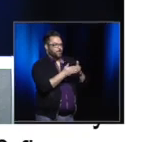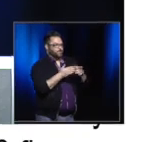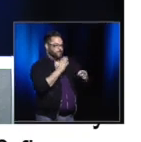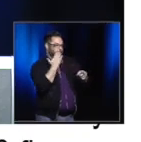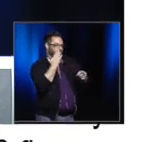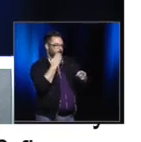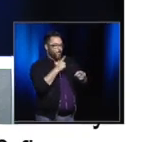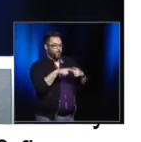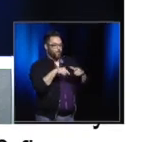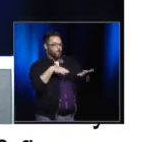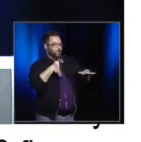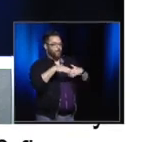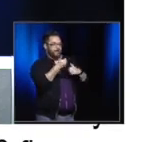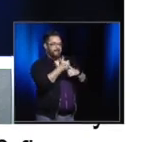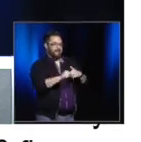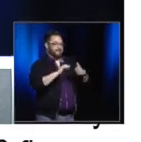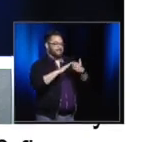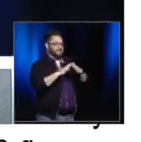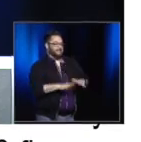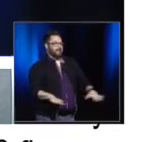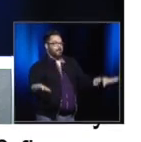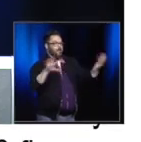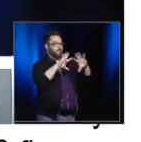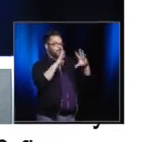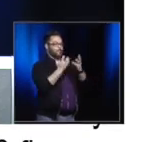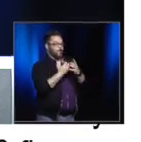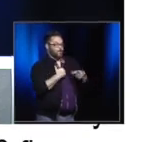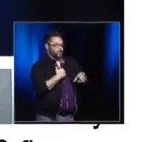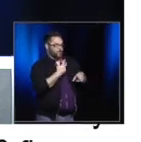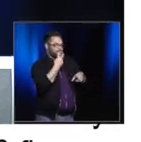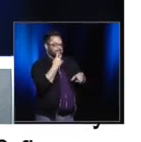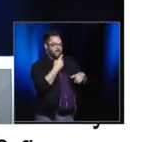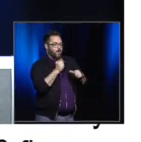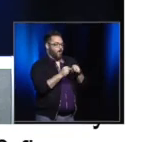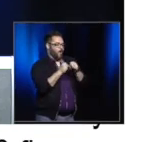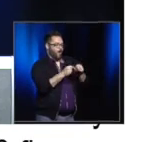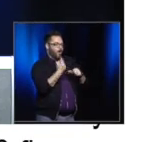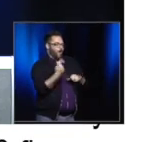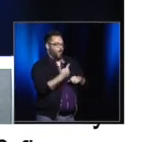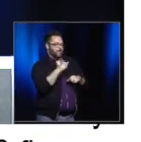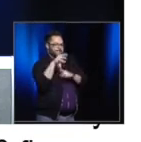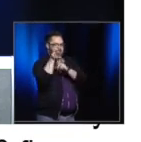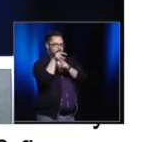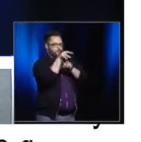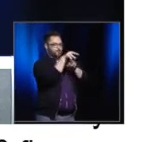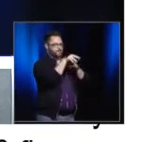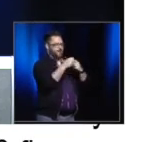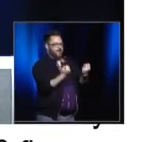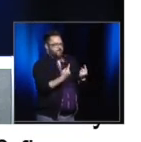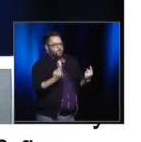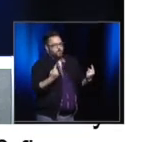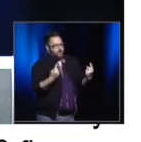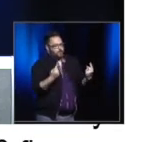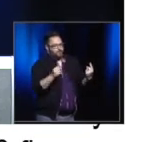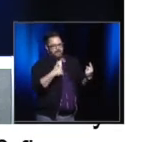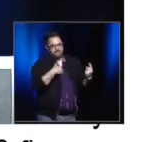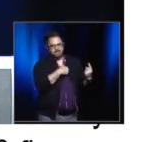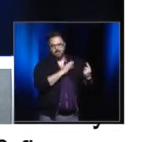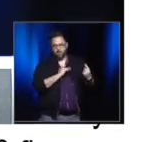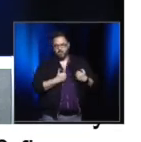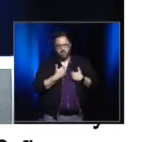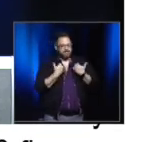in almost any town or city anywhere in the world now, you are captured constantly on cameras. It's part of the fabric of